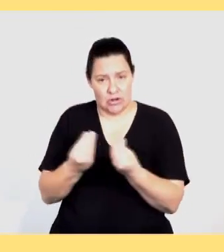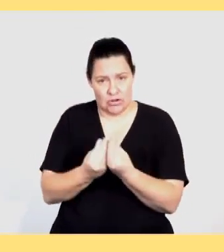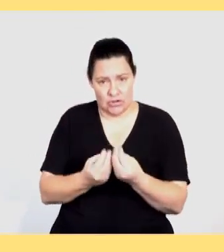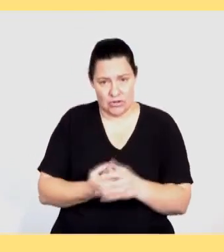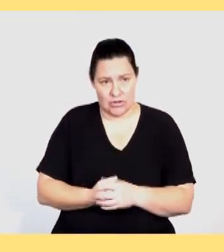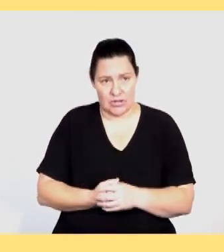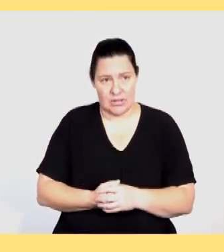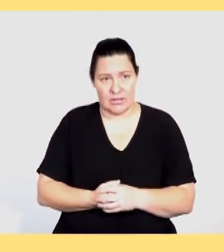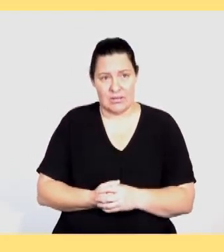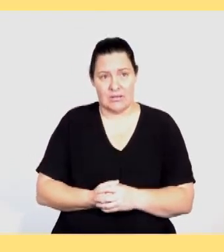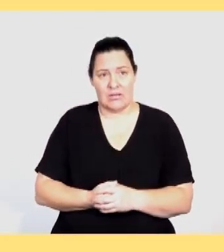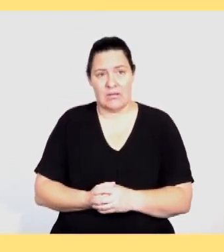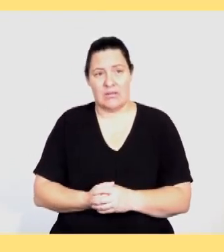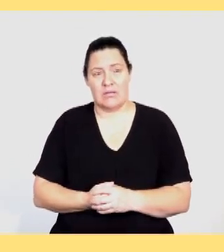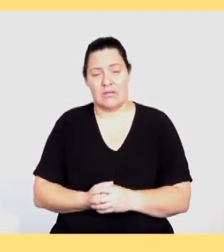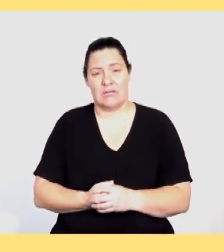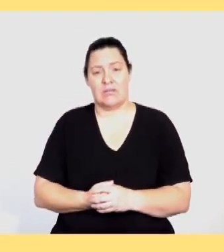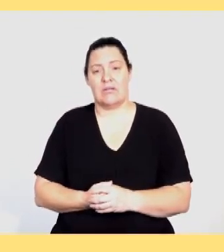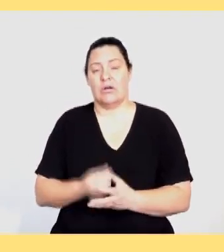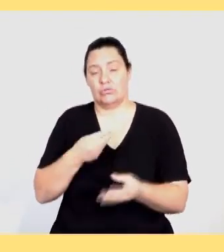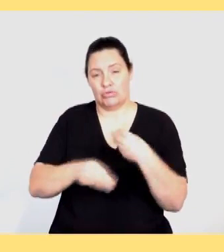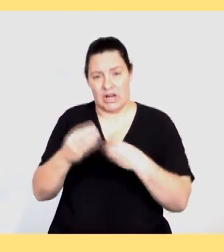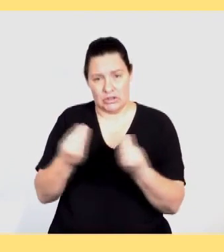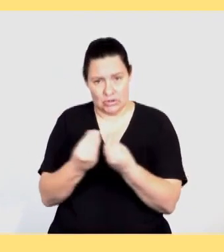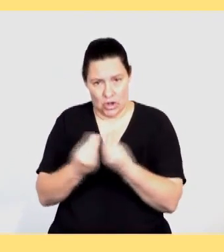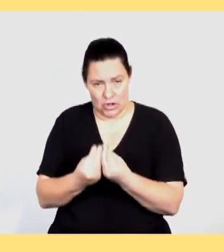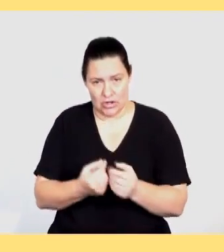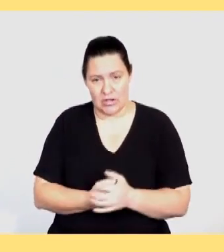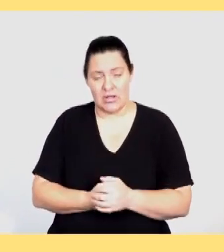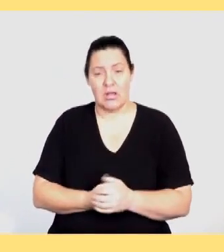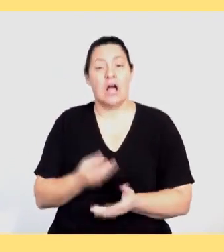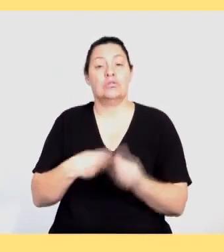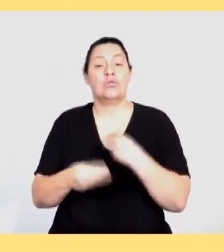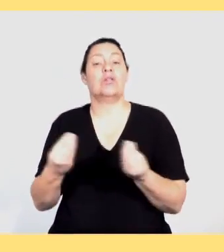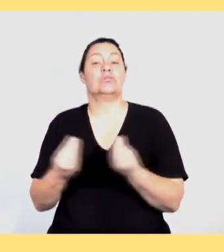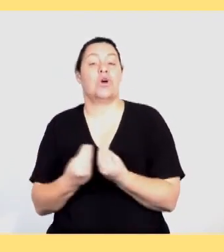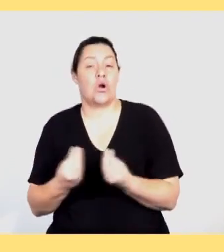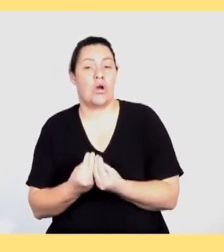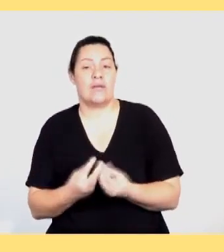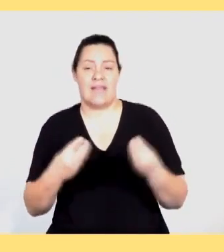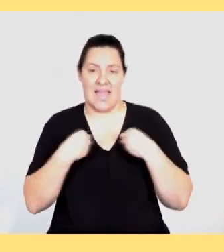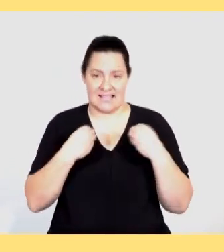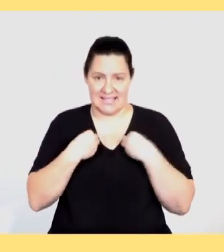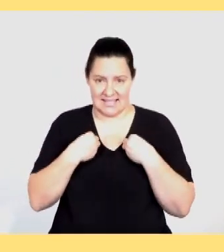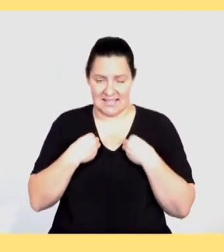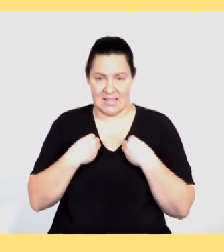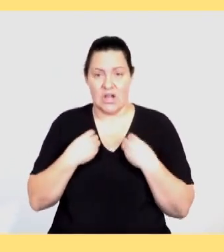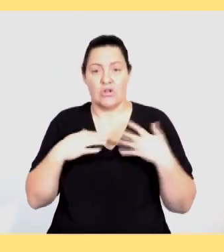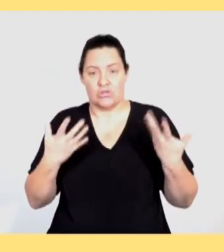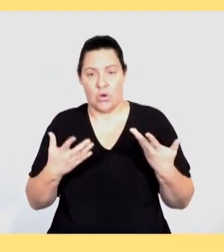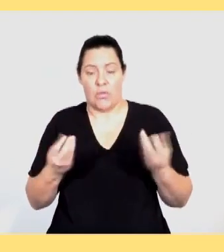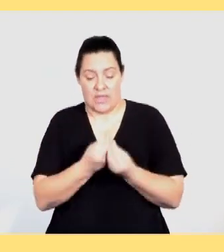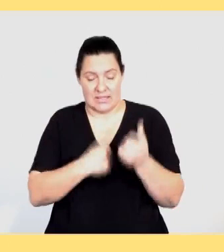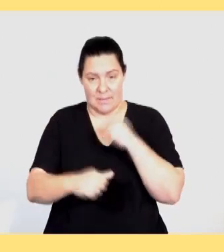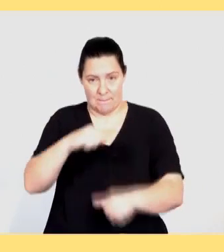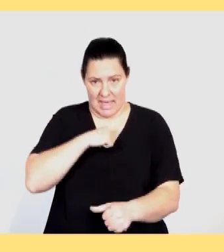trading stock. All right? Trading stock. And trading stock is an asset. So